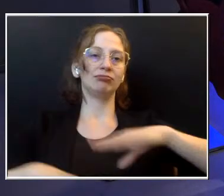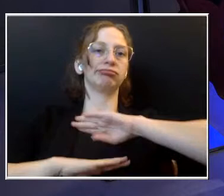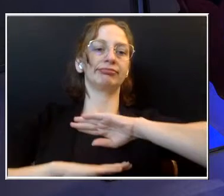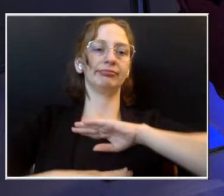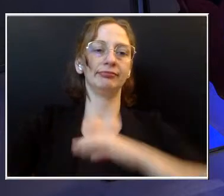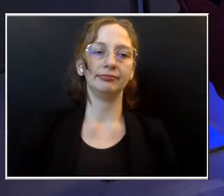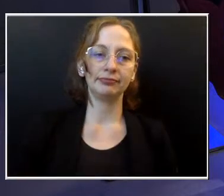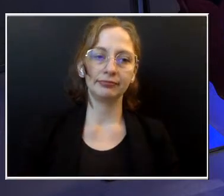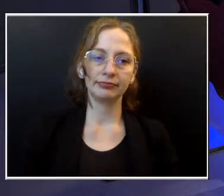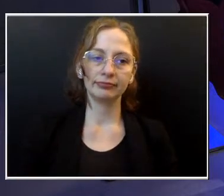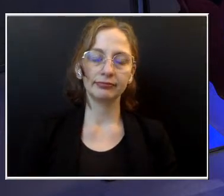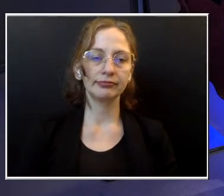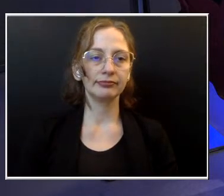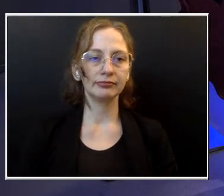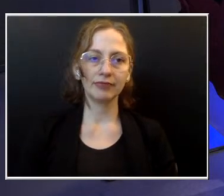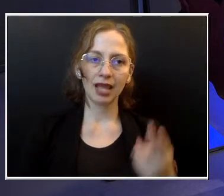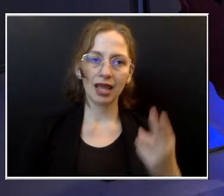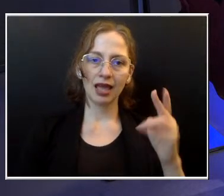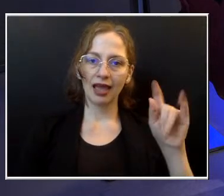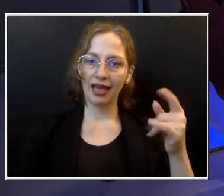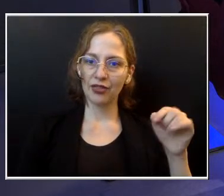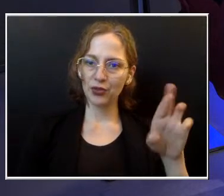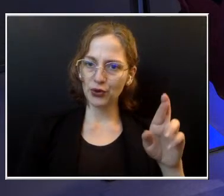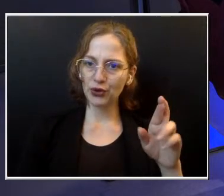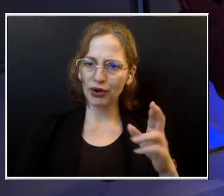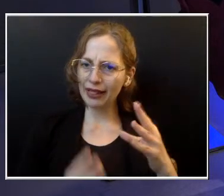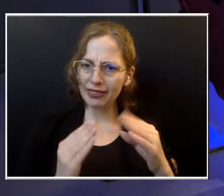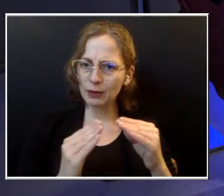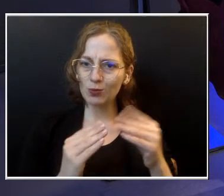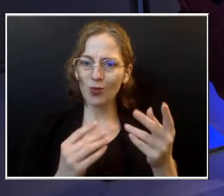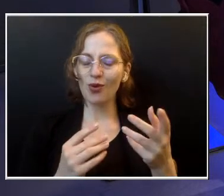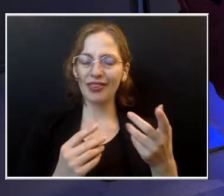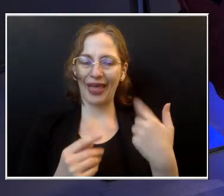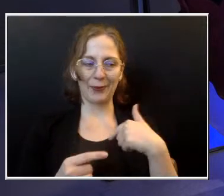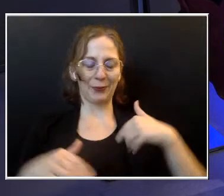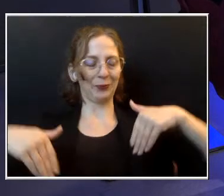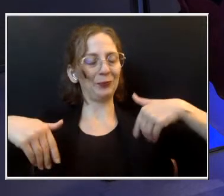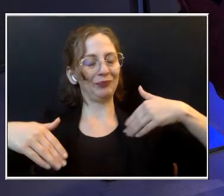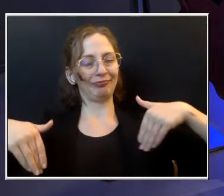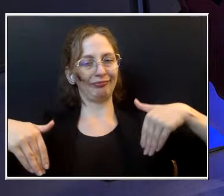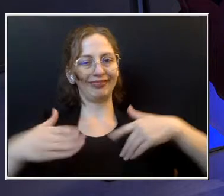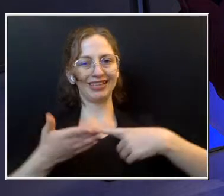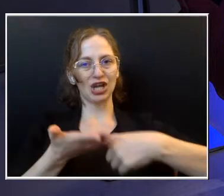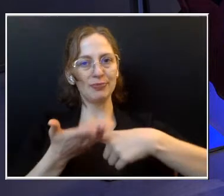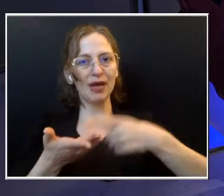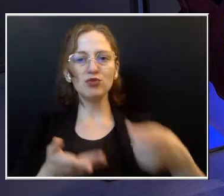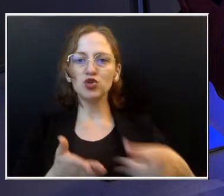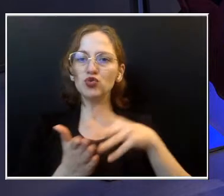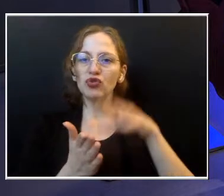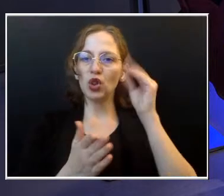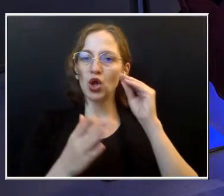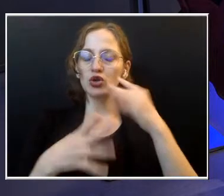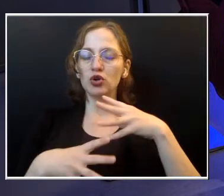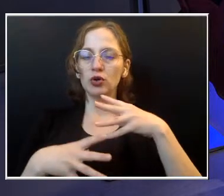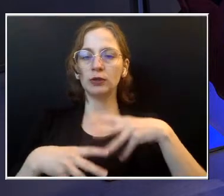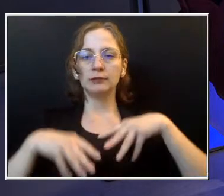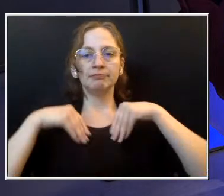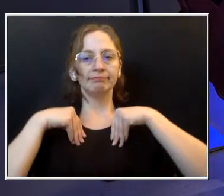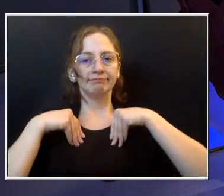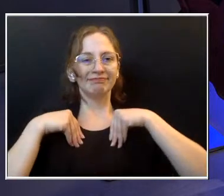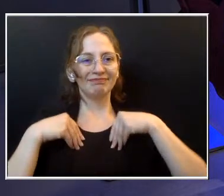talked about that you're learning to embrace, something that's changed about you that maybe another woman is going through or may go through in the